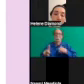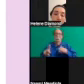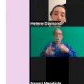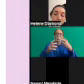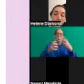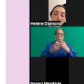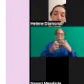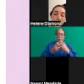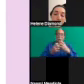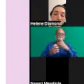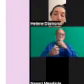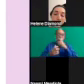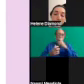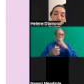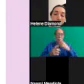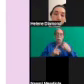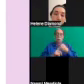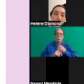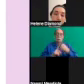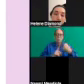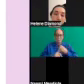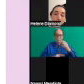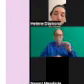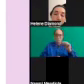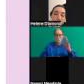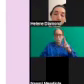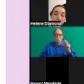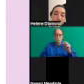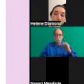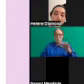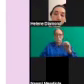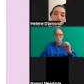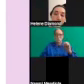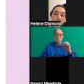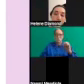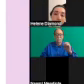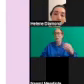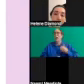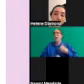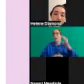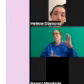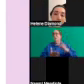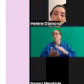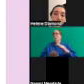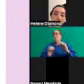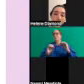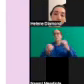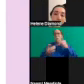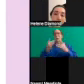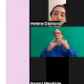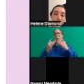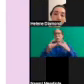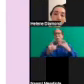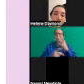are abusive, unfortunately, and lack of access to proper care. So a lot of these challenges feed